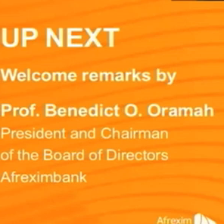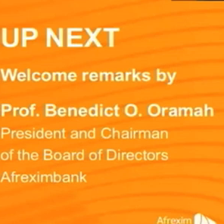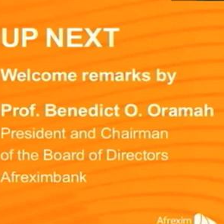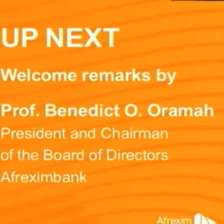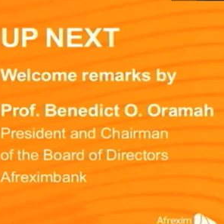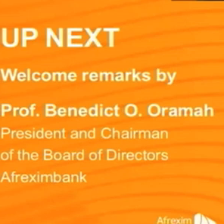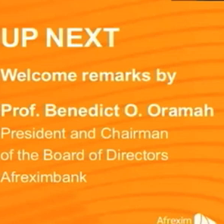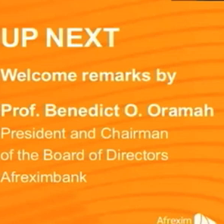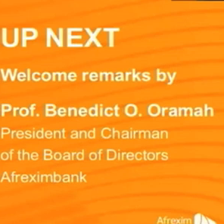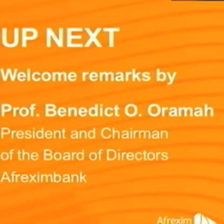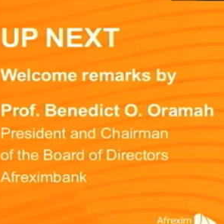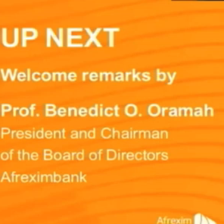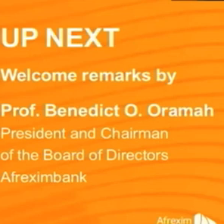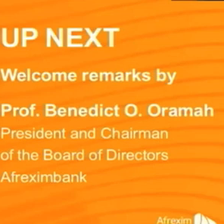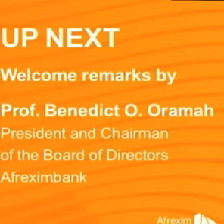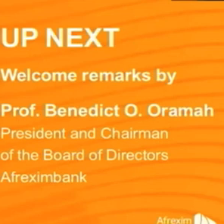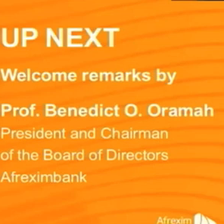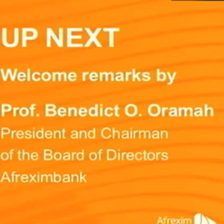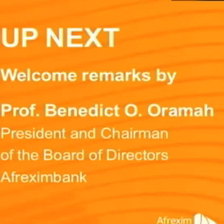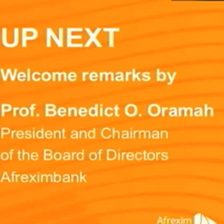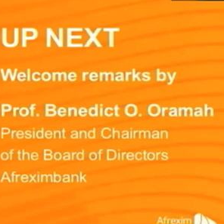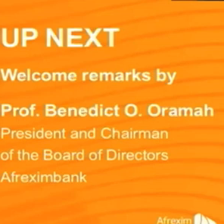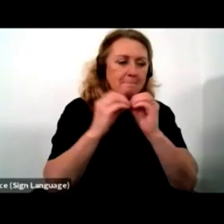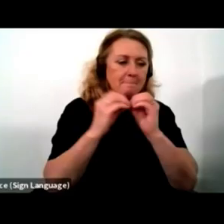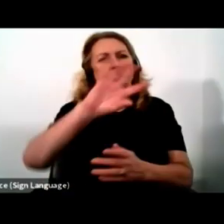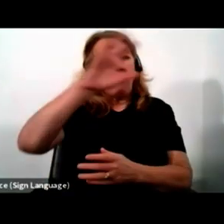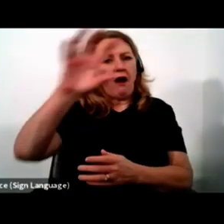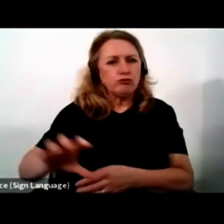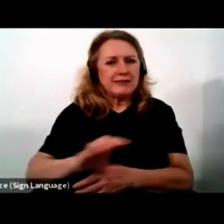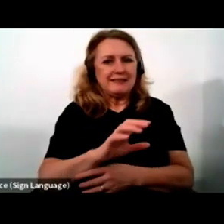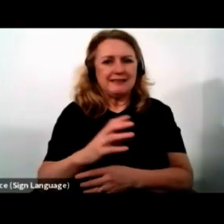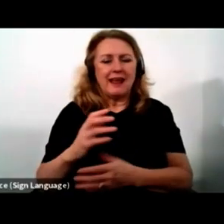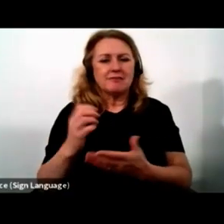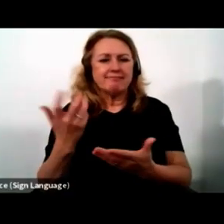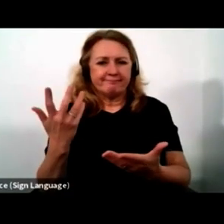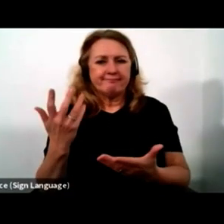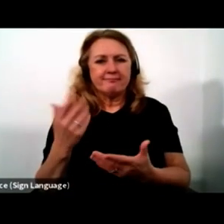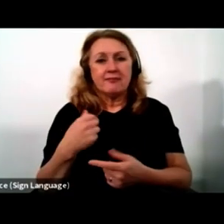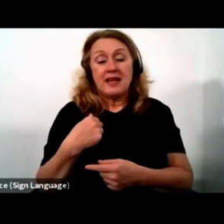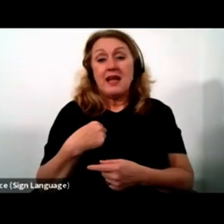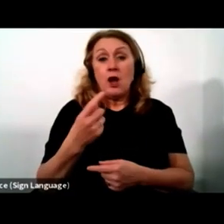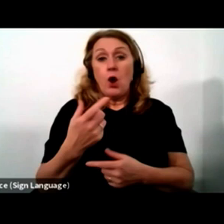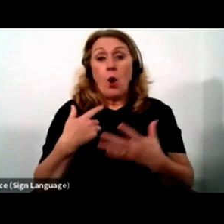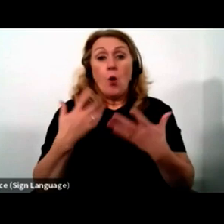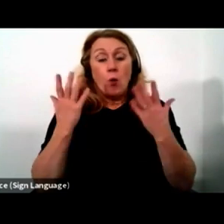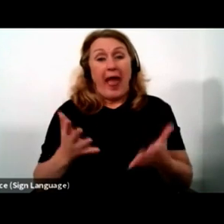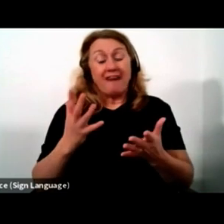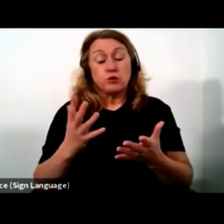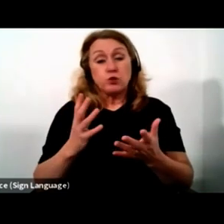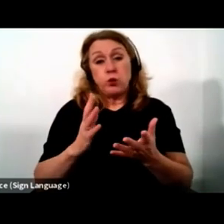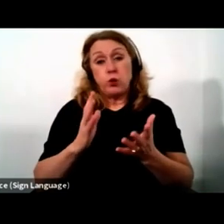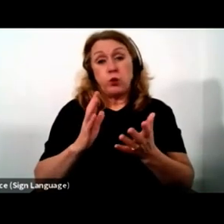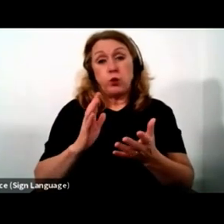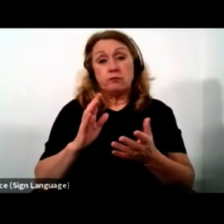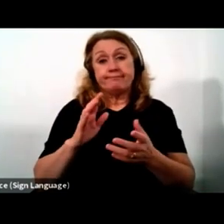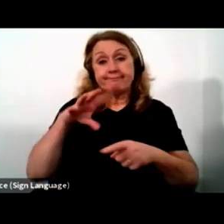of medical supplies amongst African countries. Everybody is saying there will be no building back unless we conquer COVID. And we will conquer